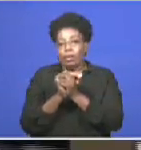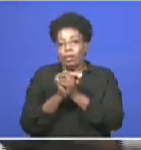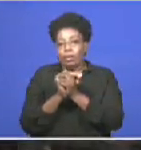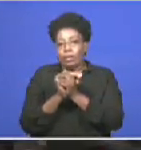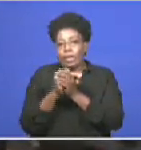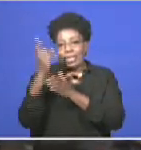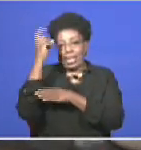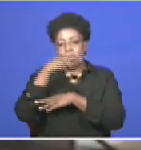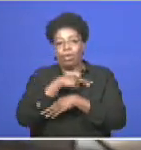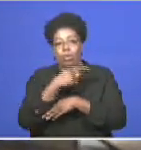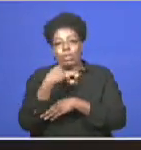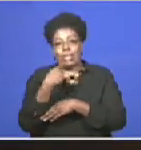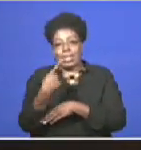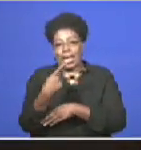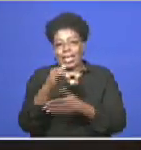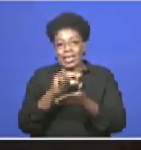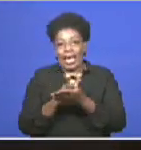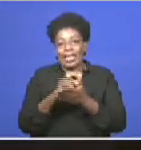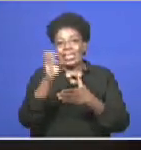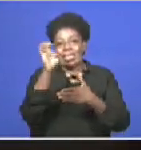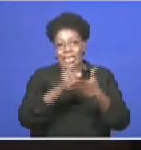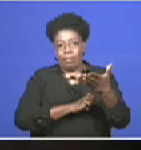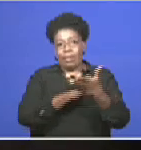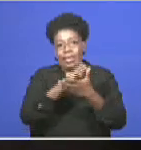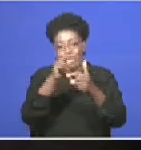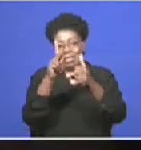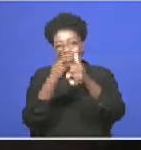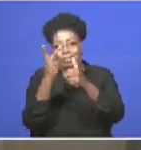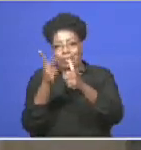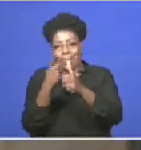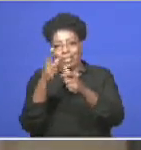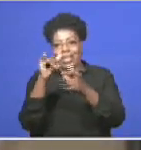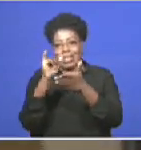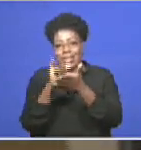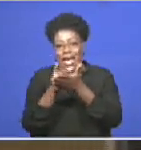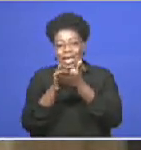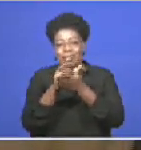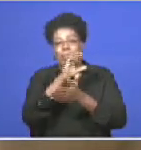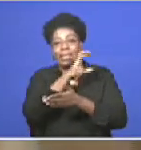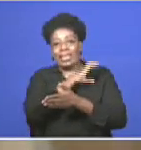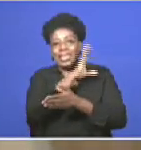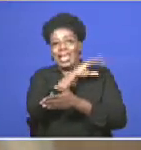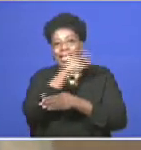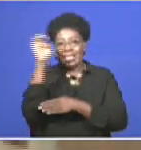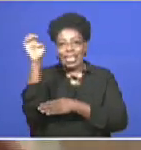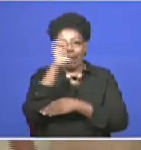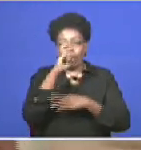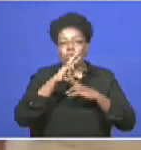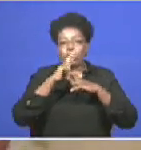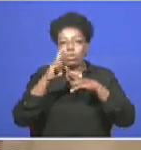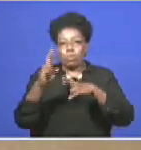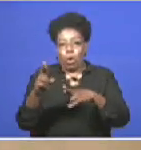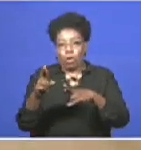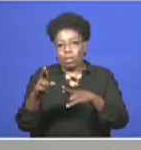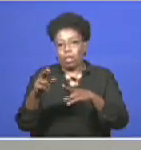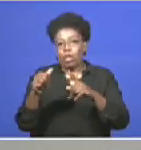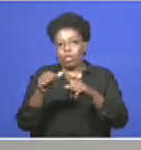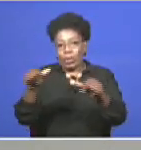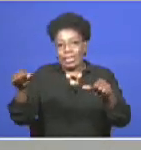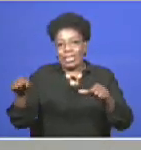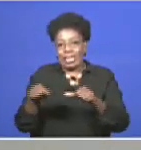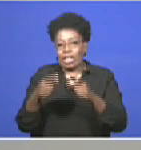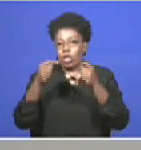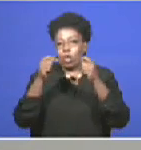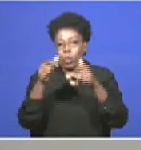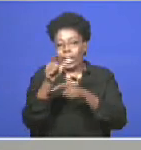said it now eliminates duplication, as police and ambulances can respond to a scene quickly.